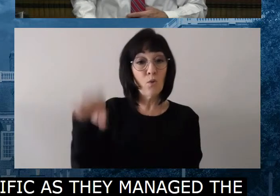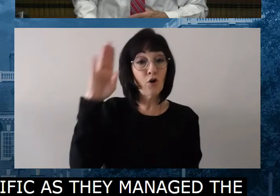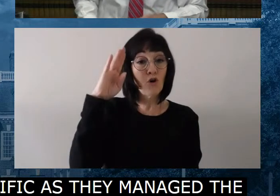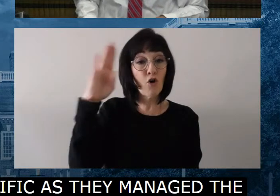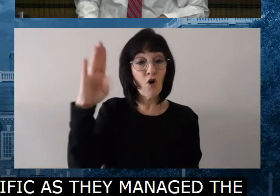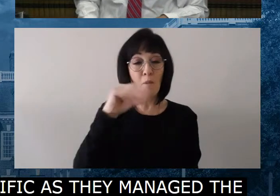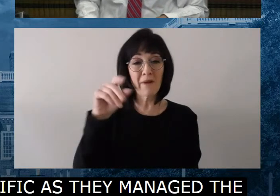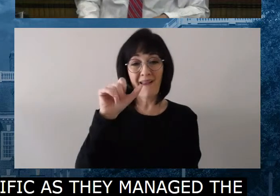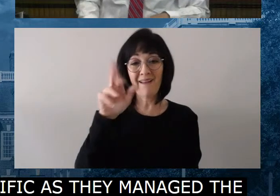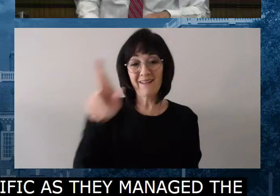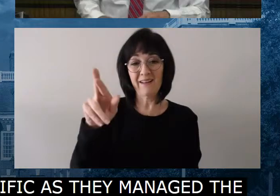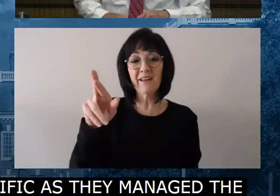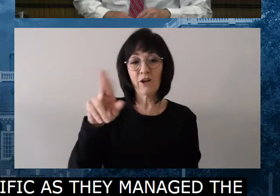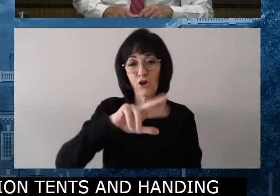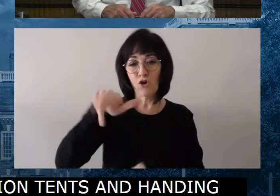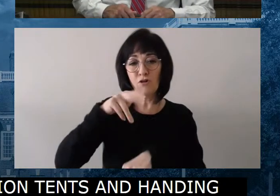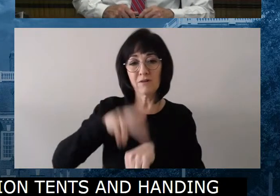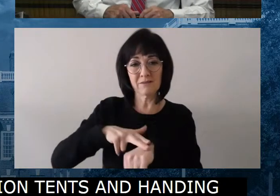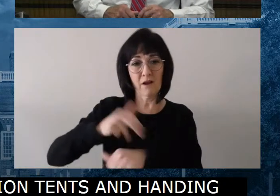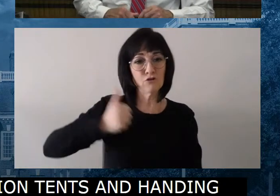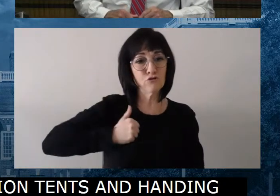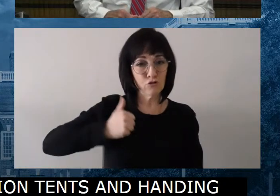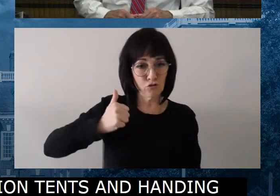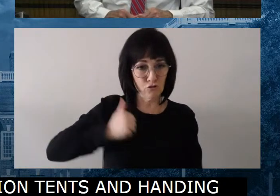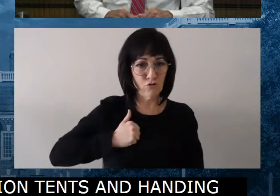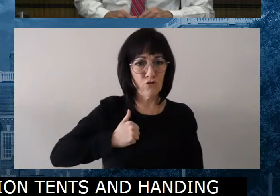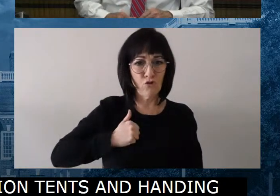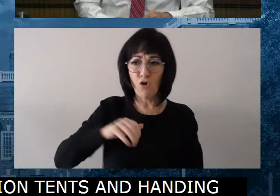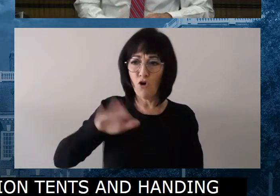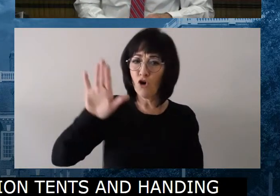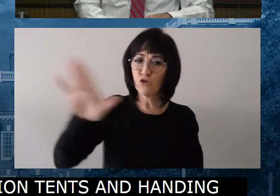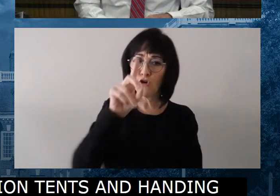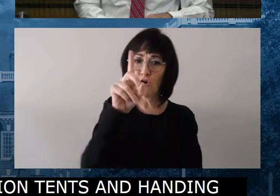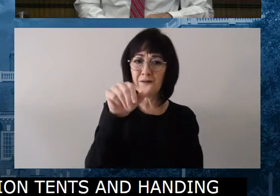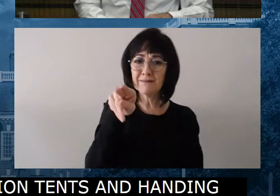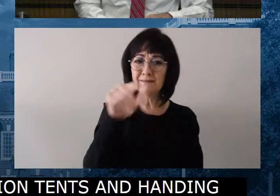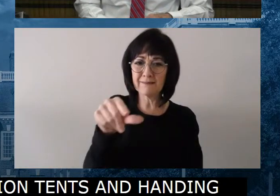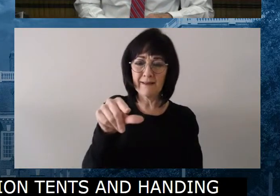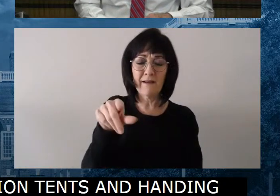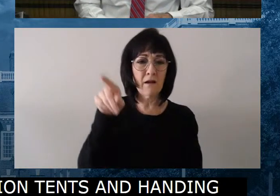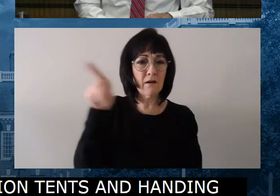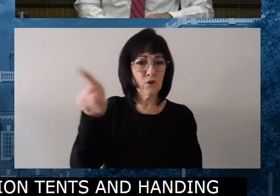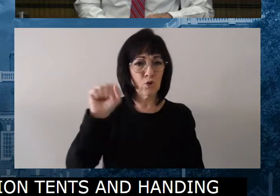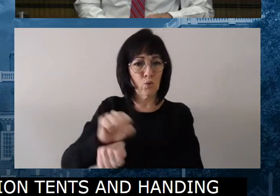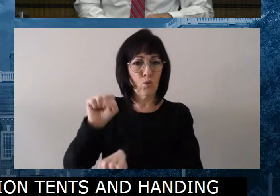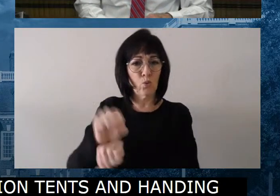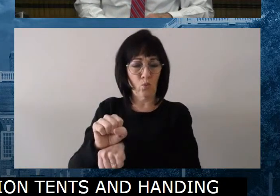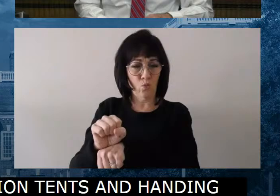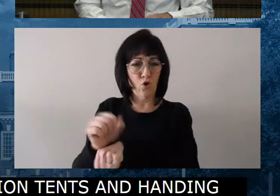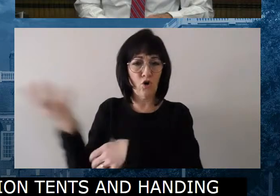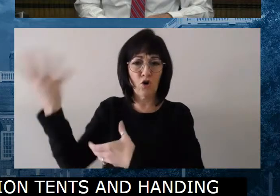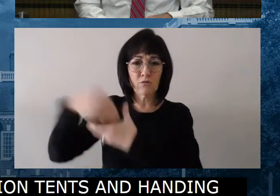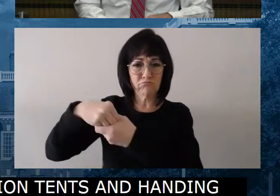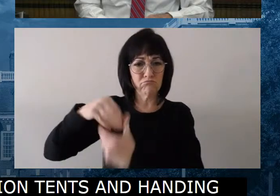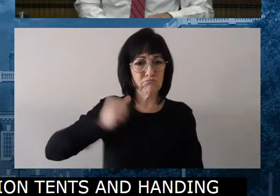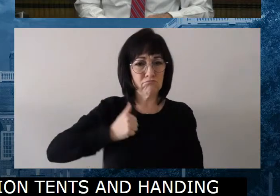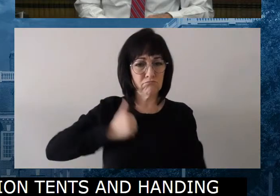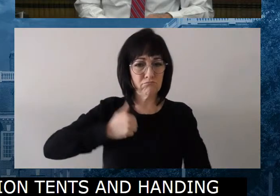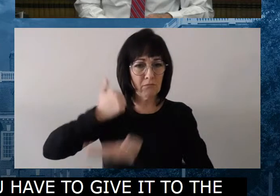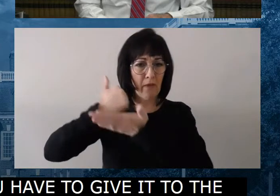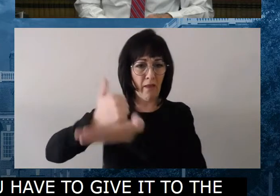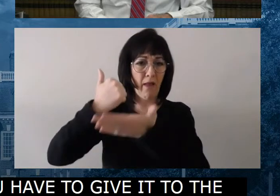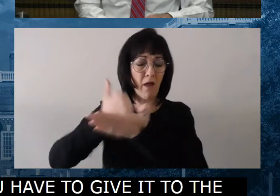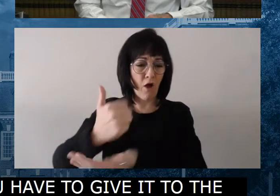put it to the Army and Air National Guard for their work, vaccinated by Newcastle County, Kent County, and Sussex